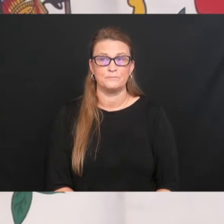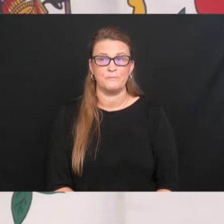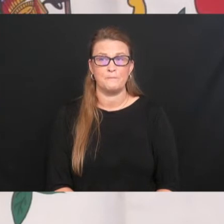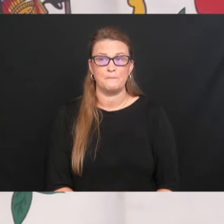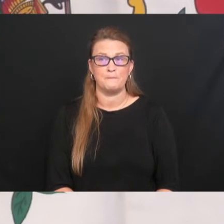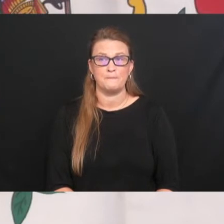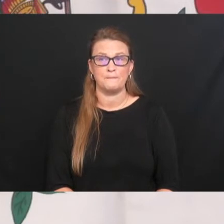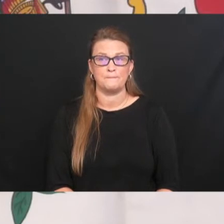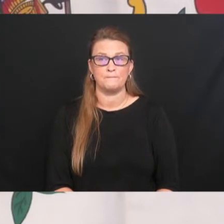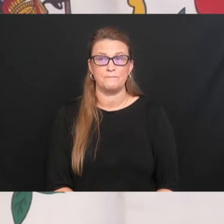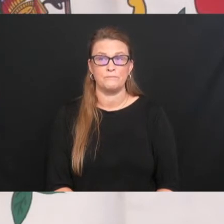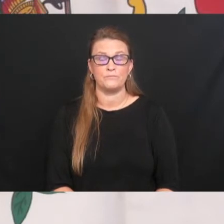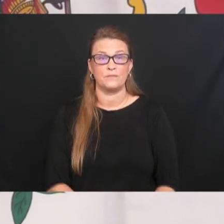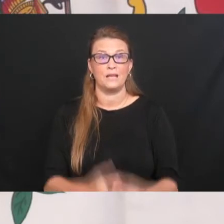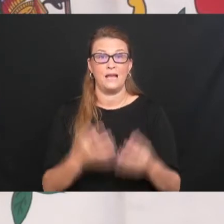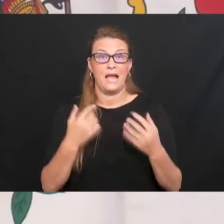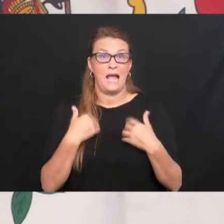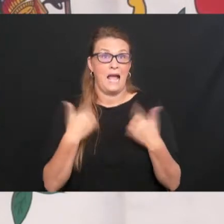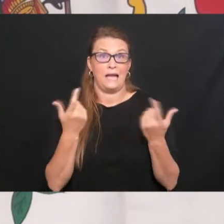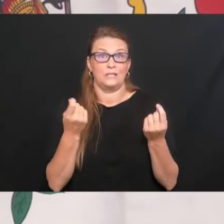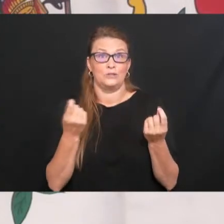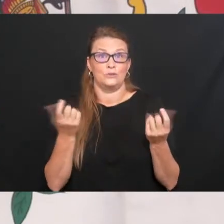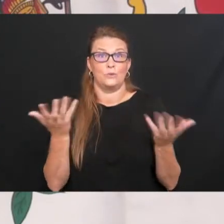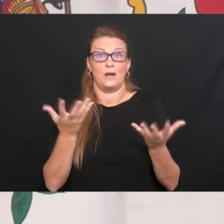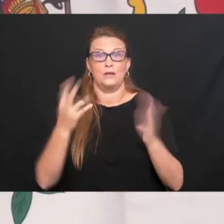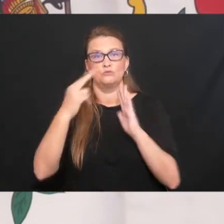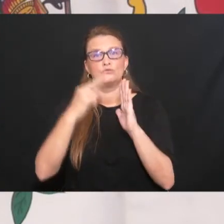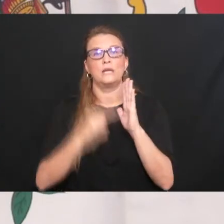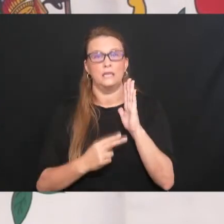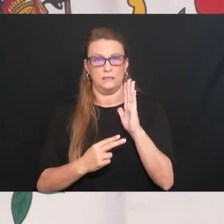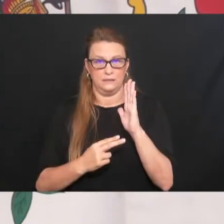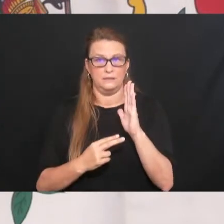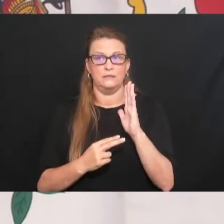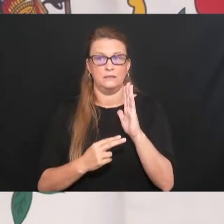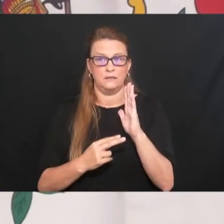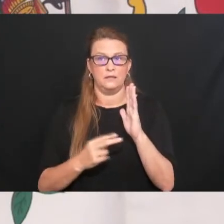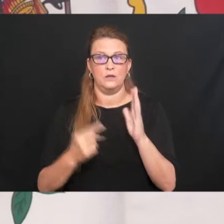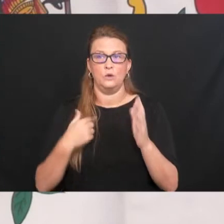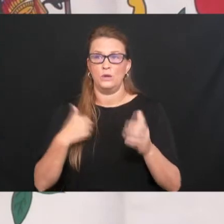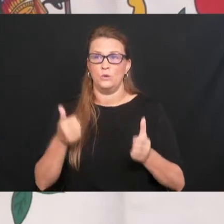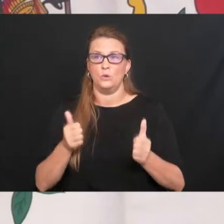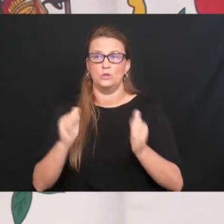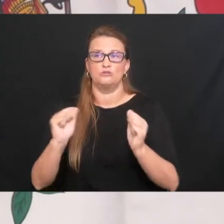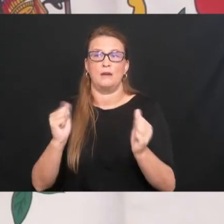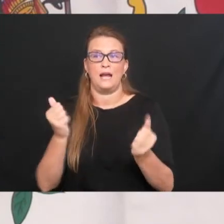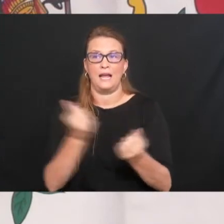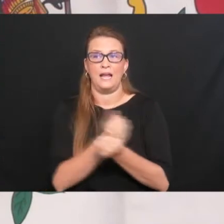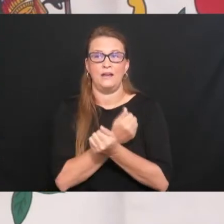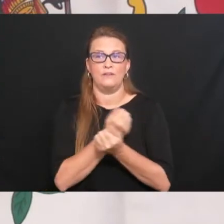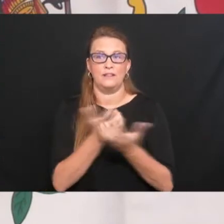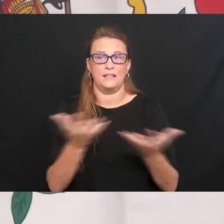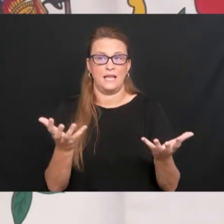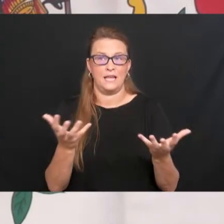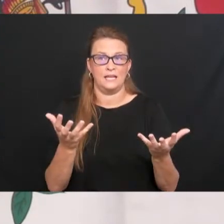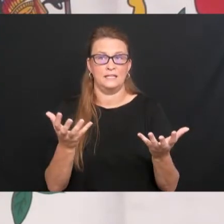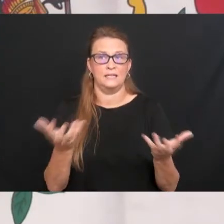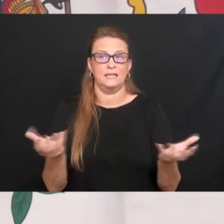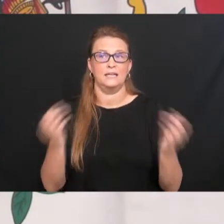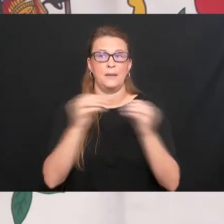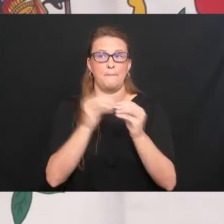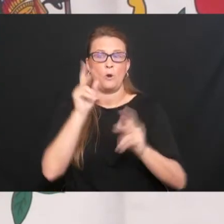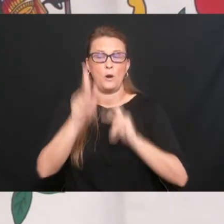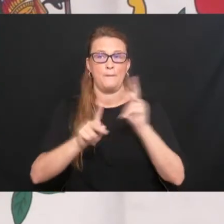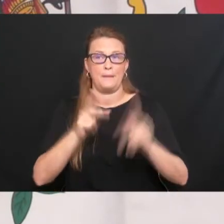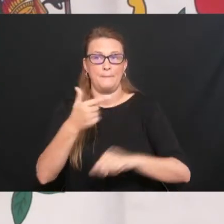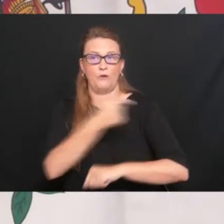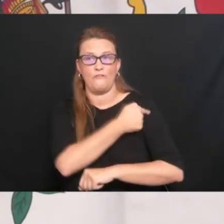All I know to do is read. We're trying in every way we possibly can to get more and more vaccinated. I think